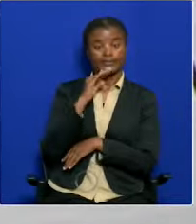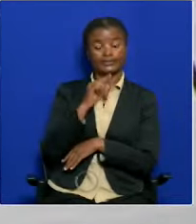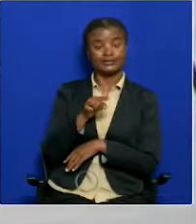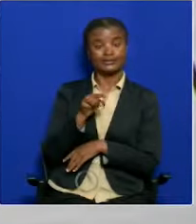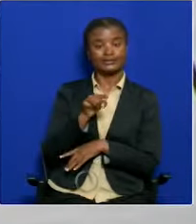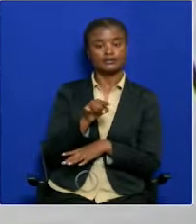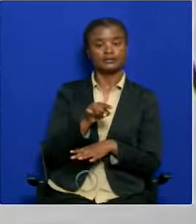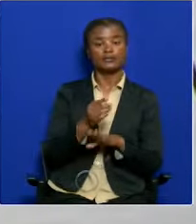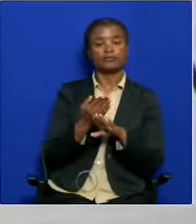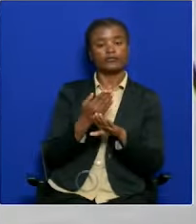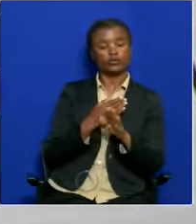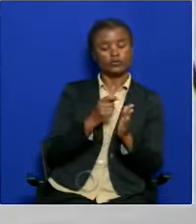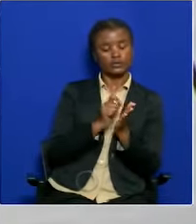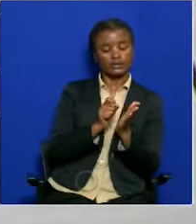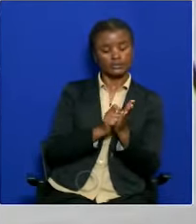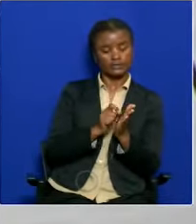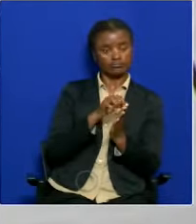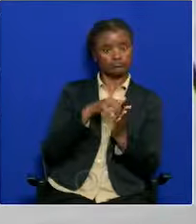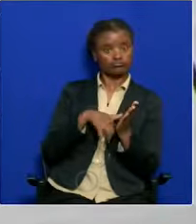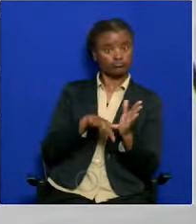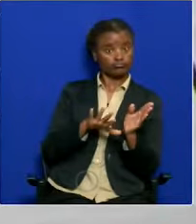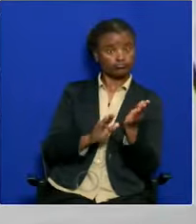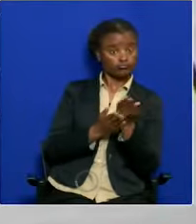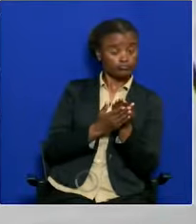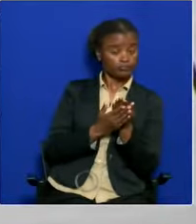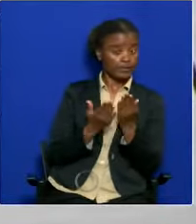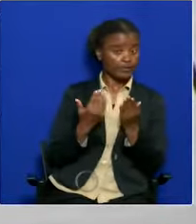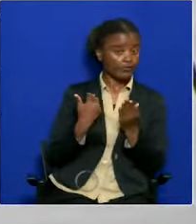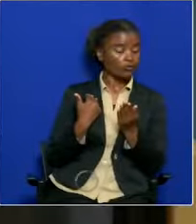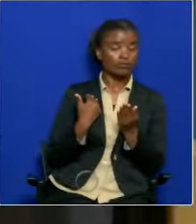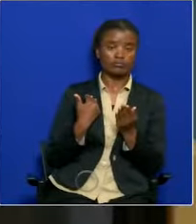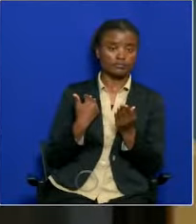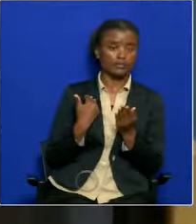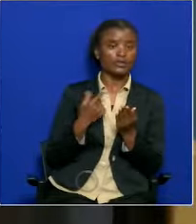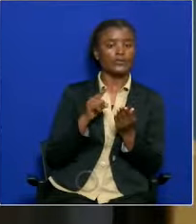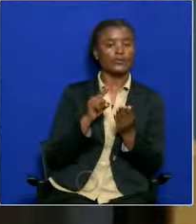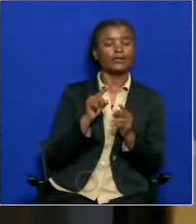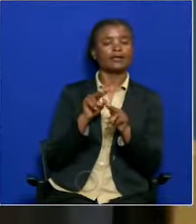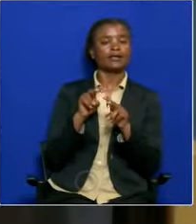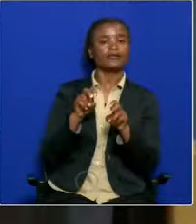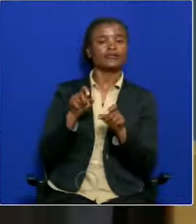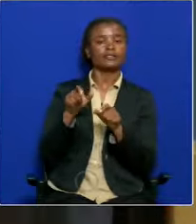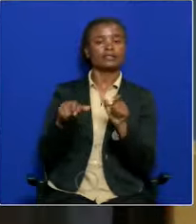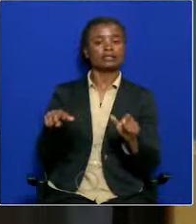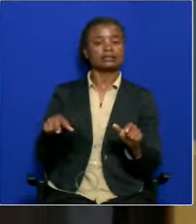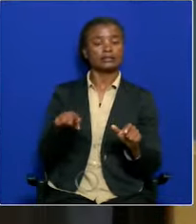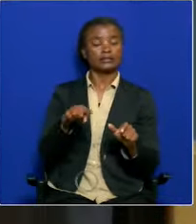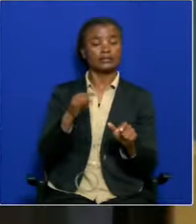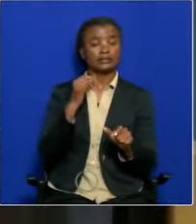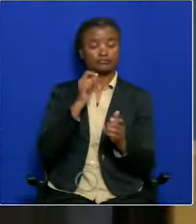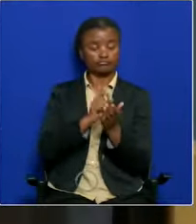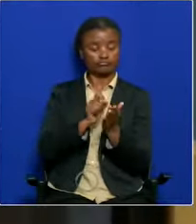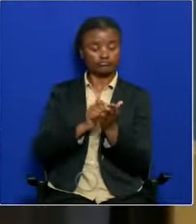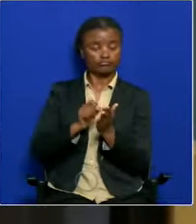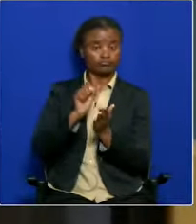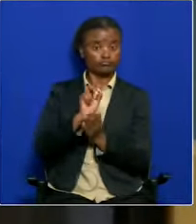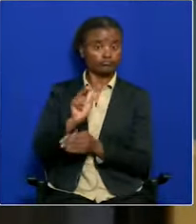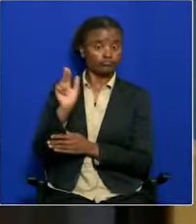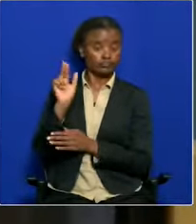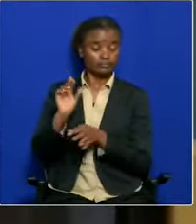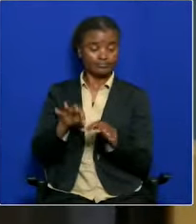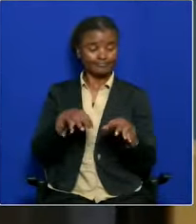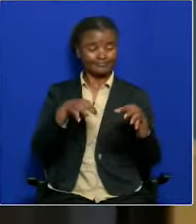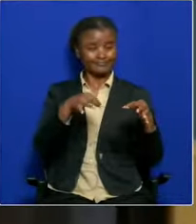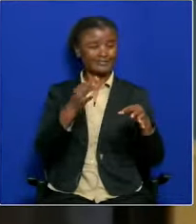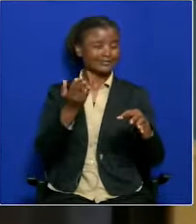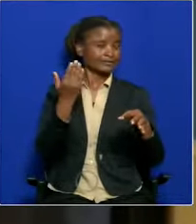disclosed when the investigators' affidavits were first presented to the Commission, has recently